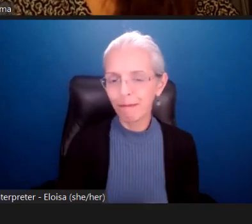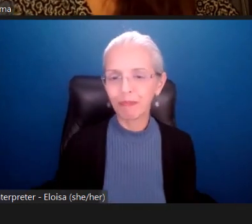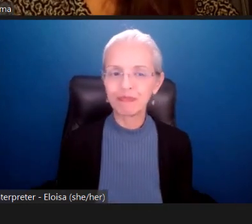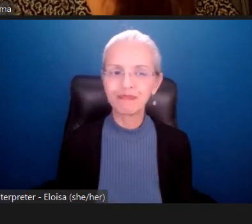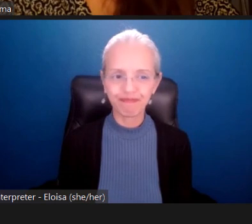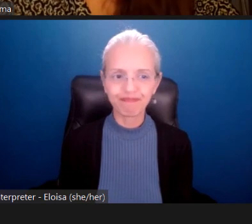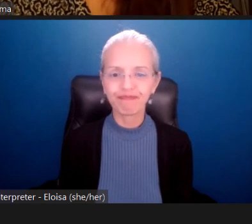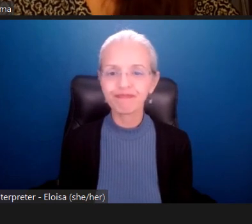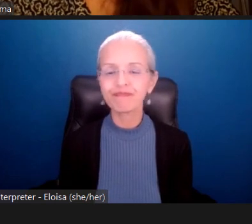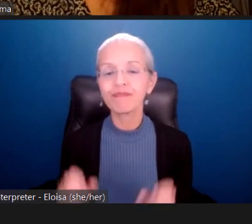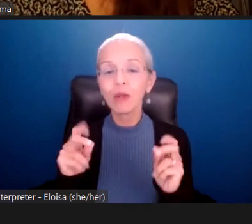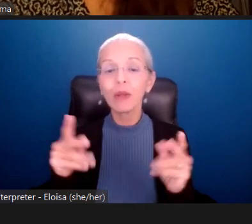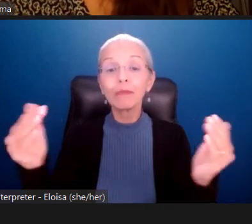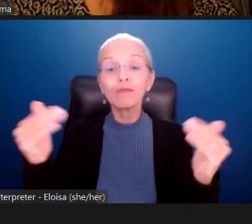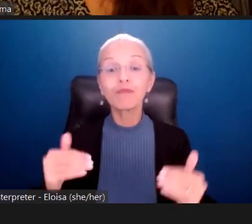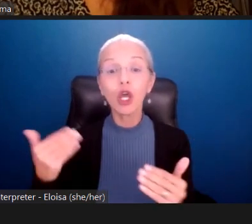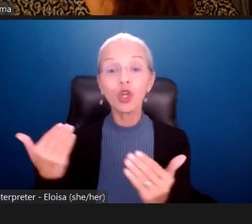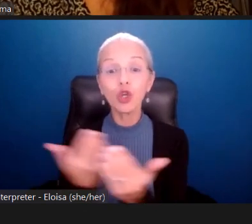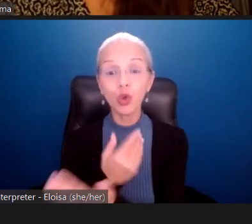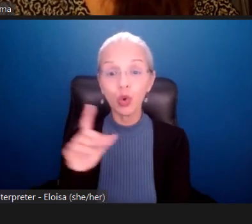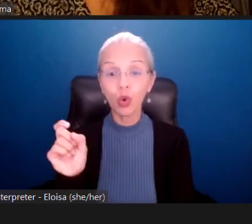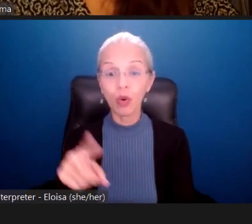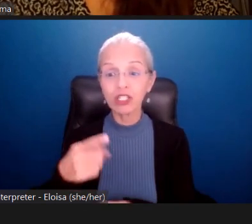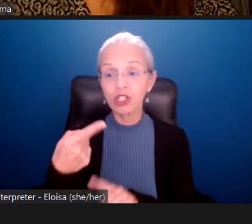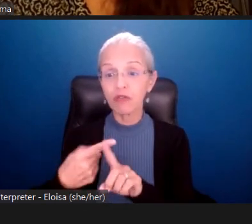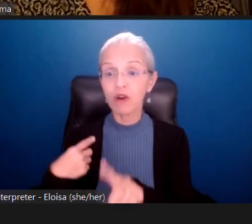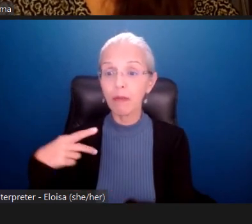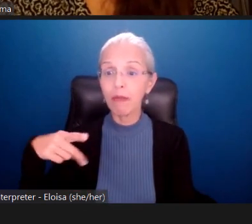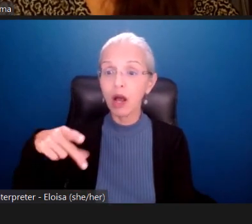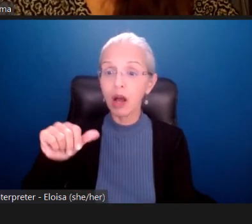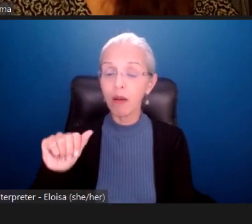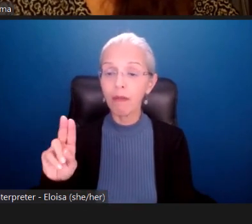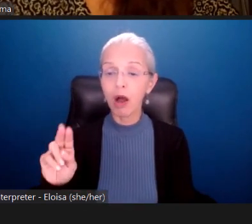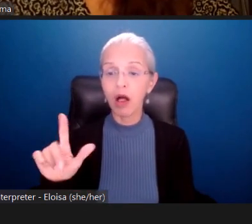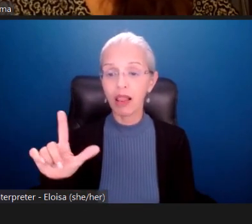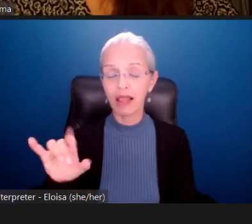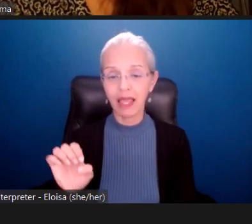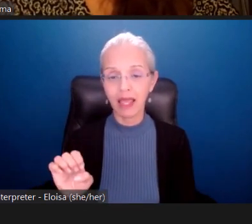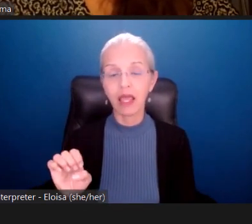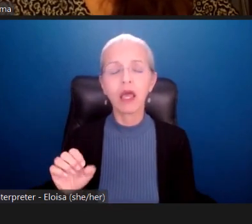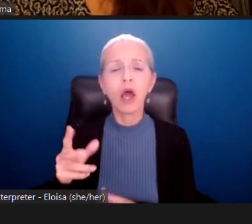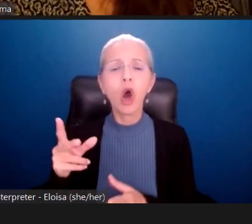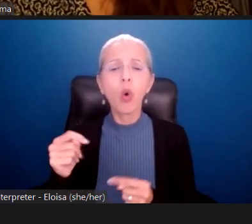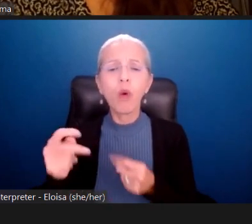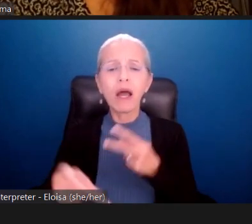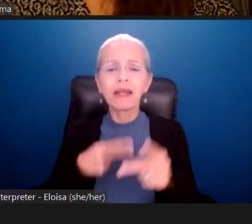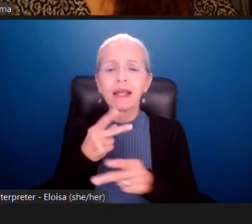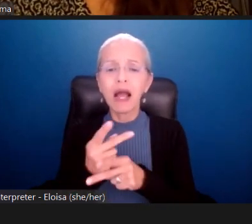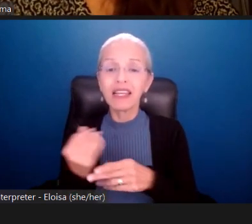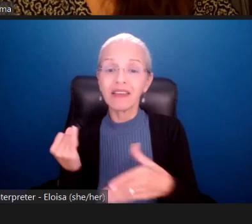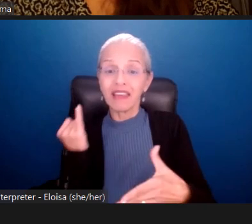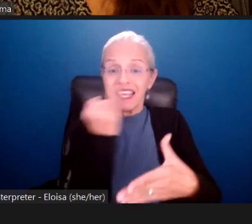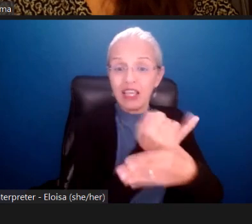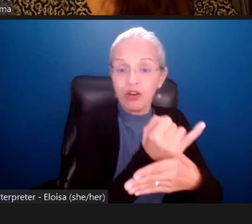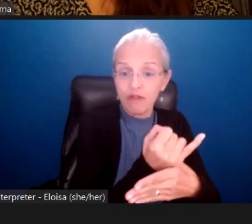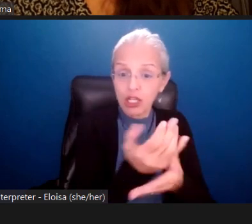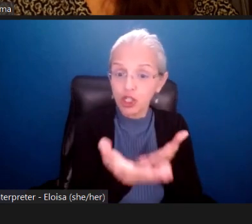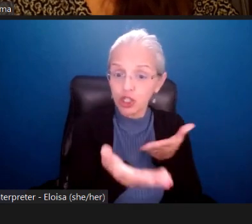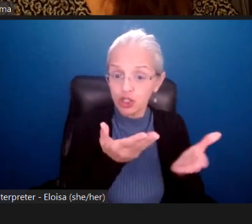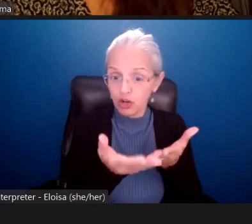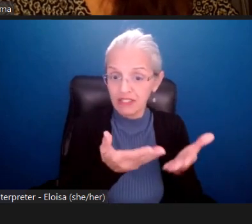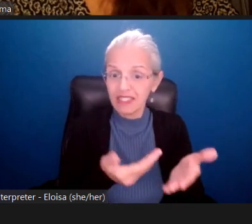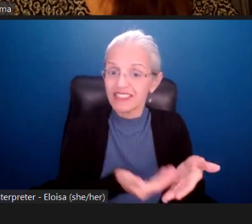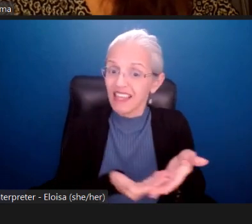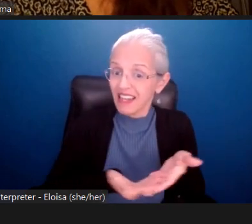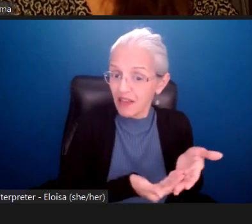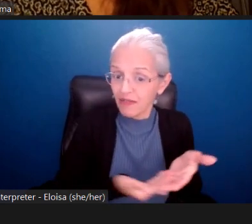And then we have a new question here from Polly. What kind of intervention services did children receive specifically, and did you collect